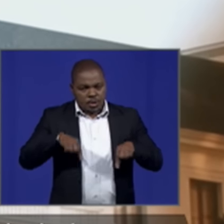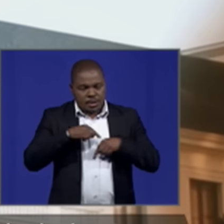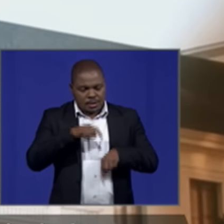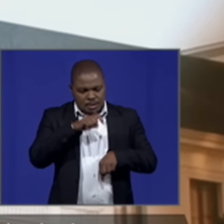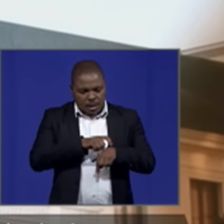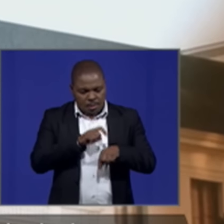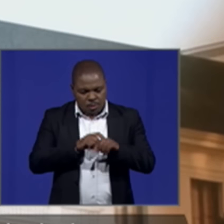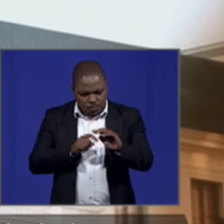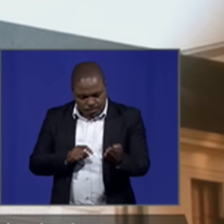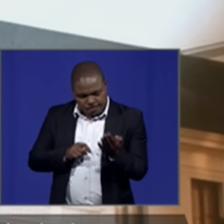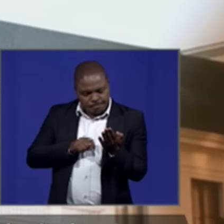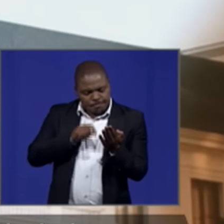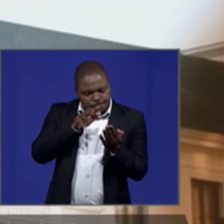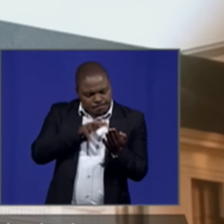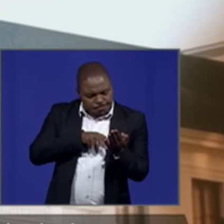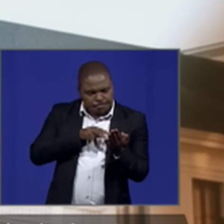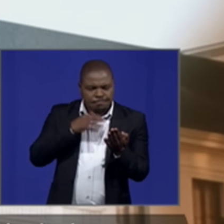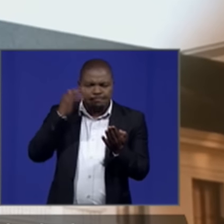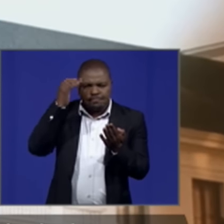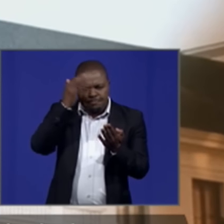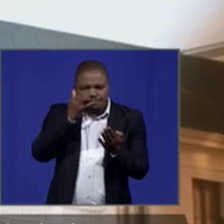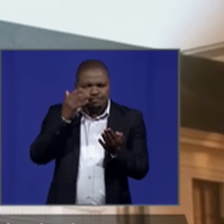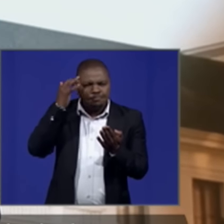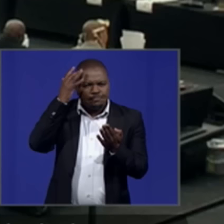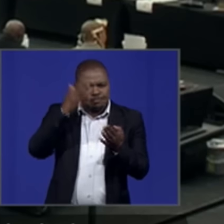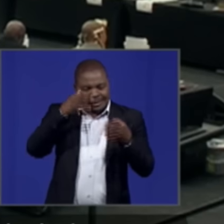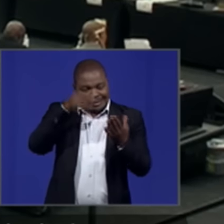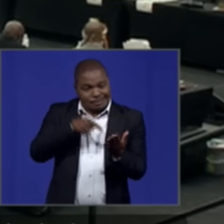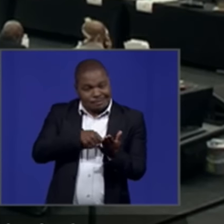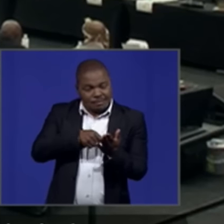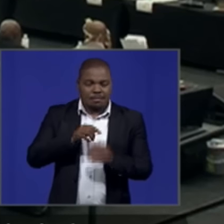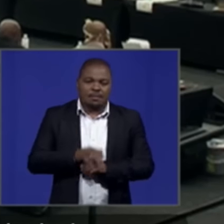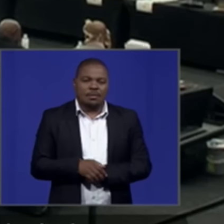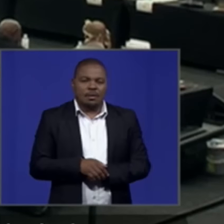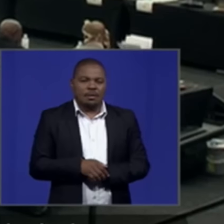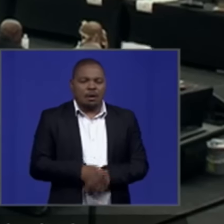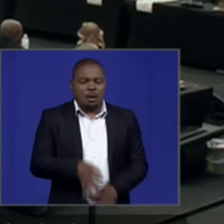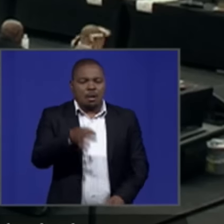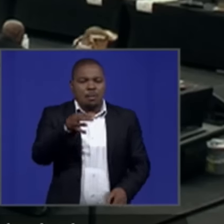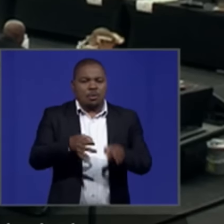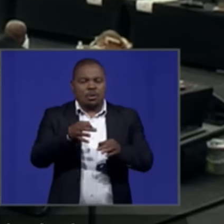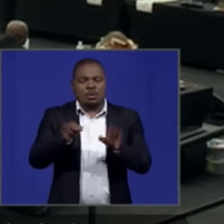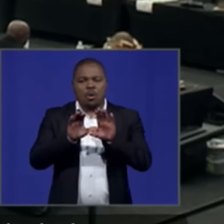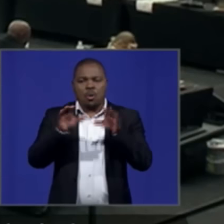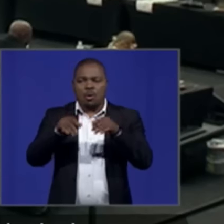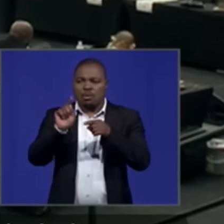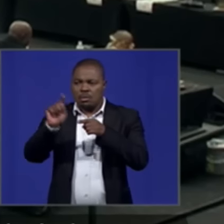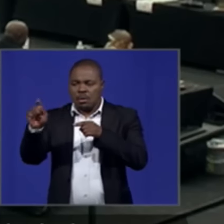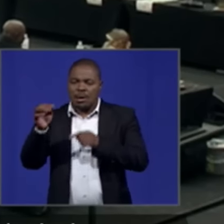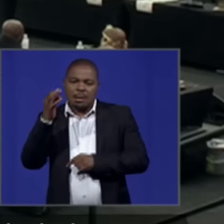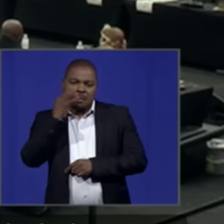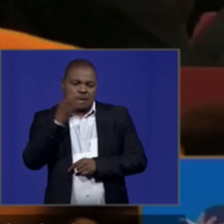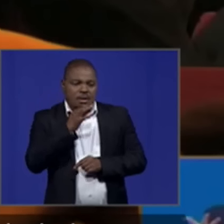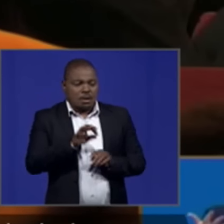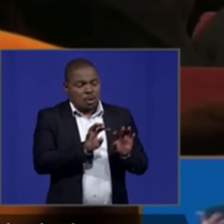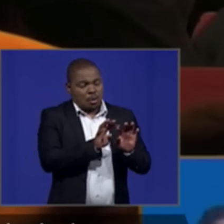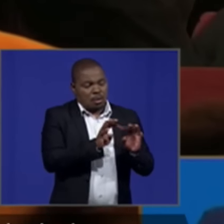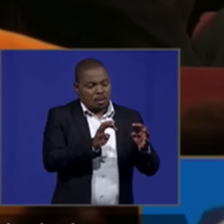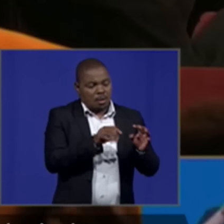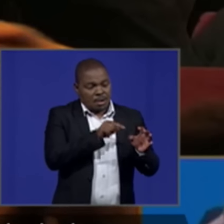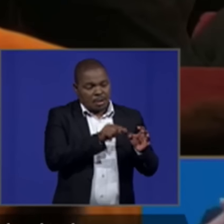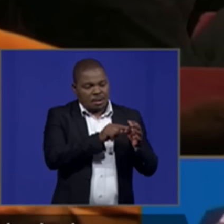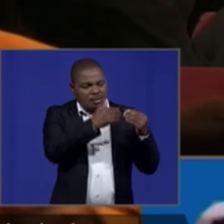time to carefully study the judgment. Makoko a sepolotiki a eletsa gore komiti e sekaseka maano